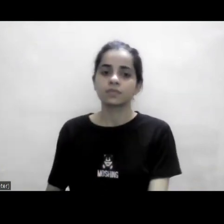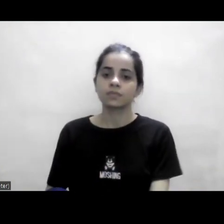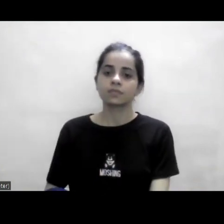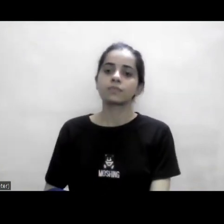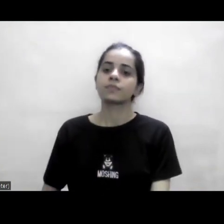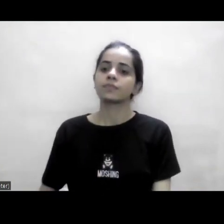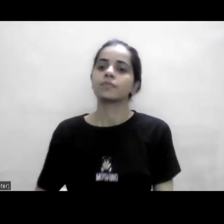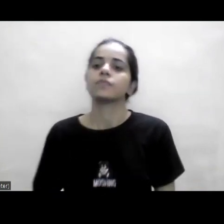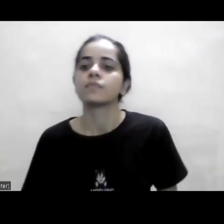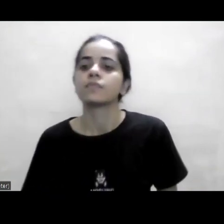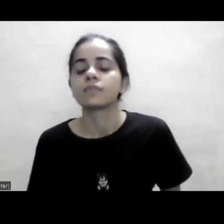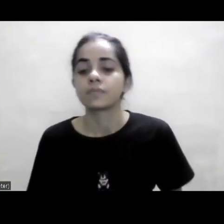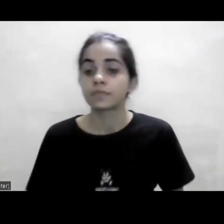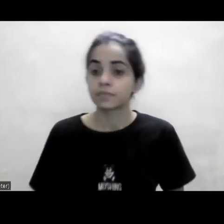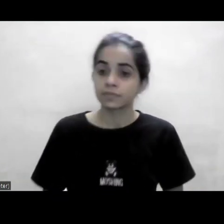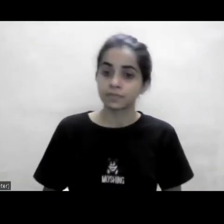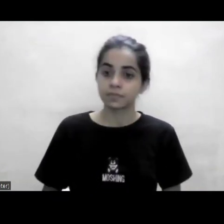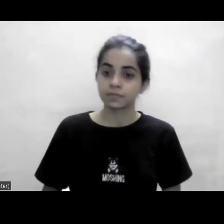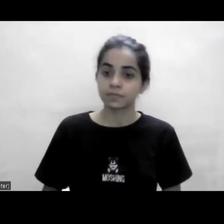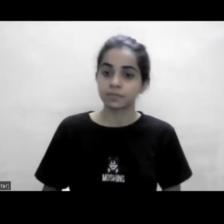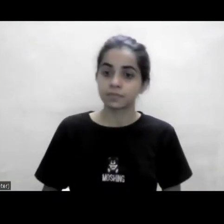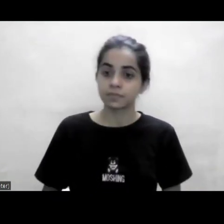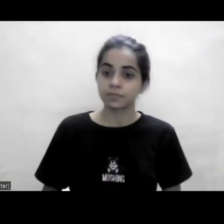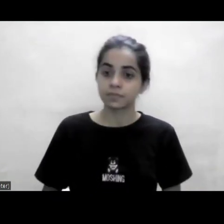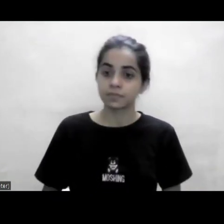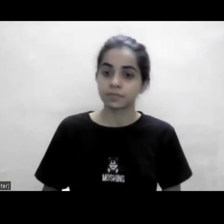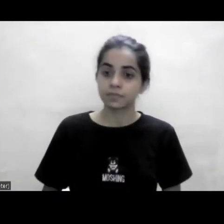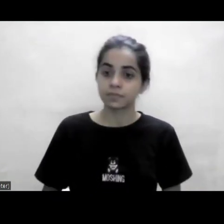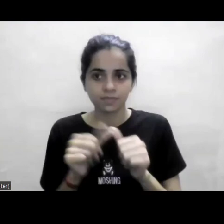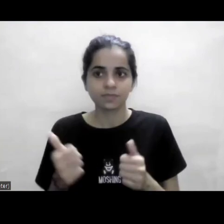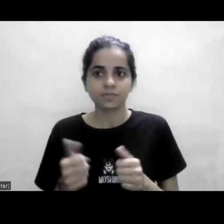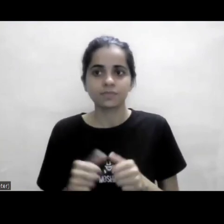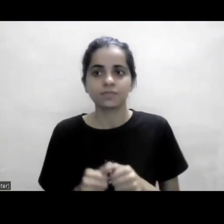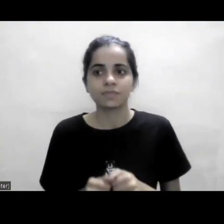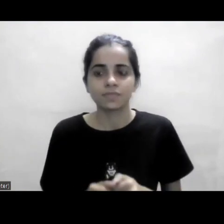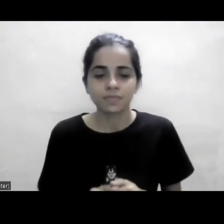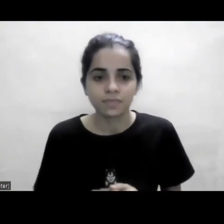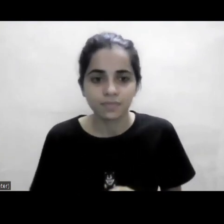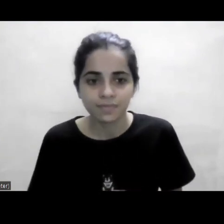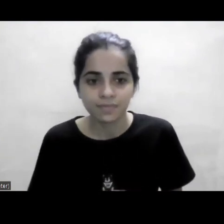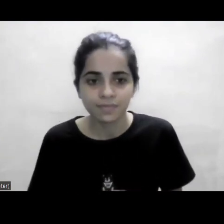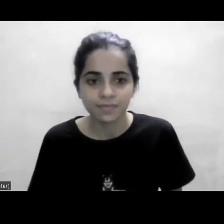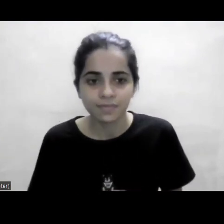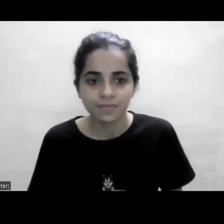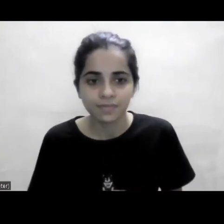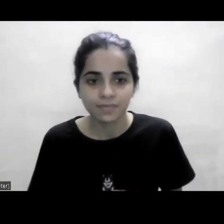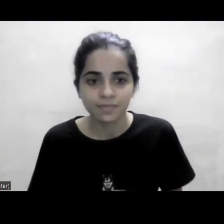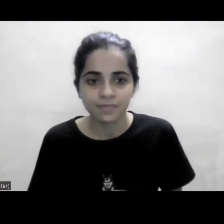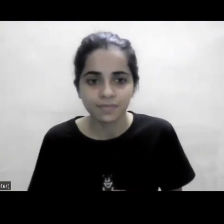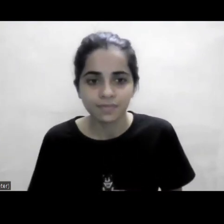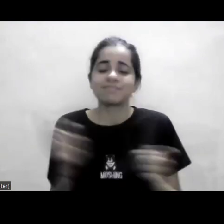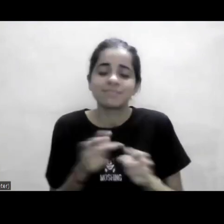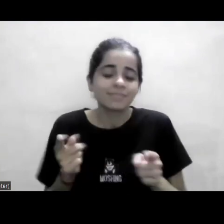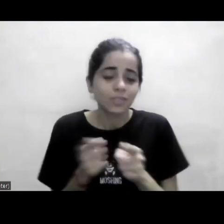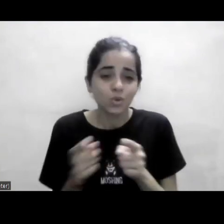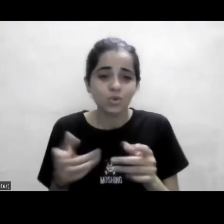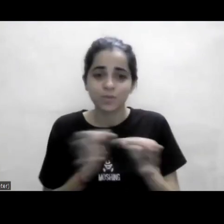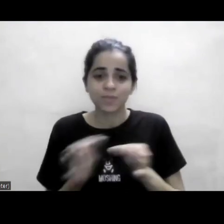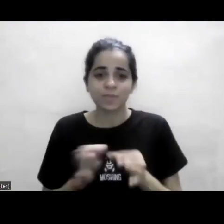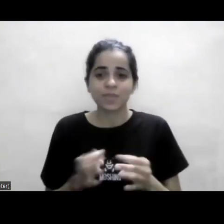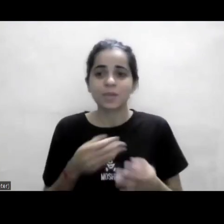Yes. Anna? I'll just, yes, hello, Mansi. I'm just going to be very quick. Actually, I came across... And please be very